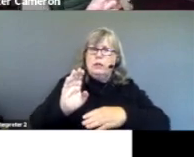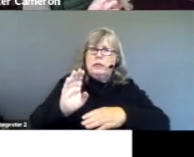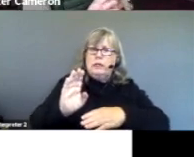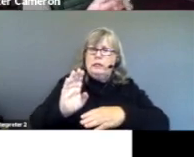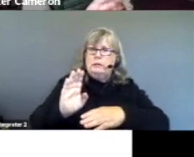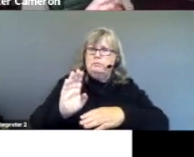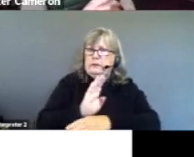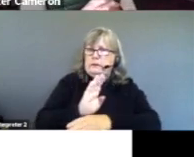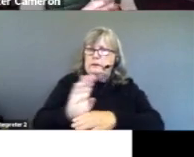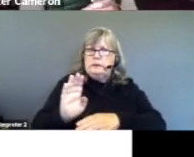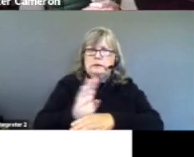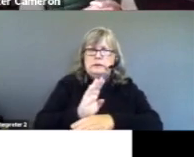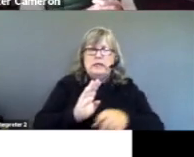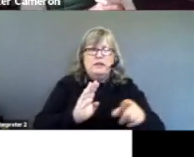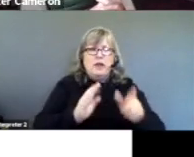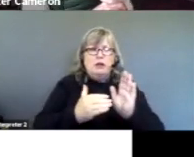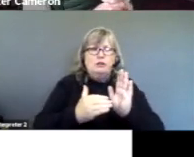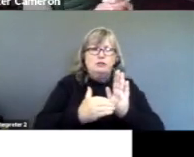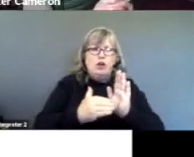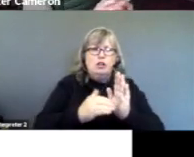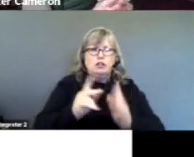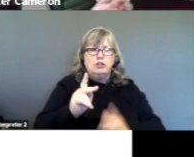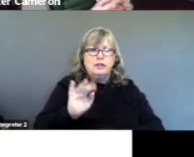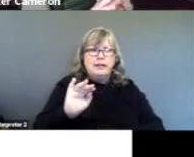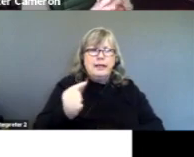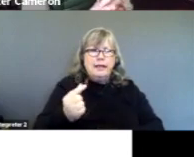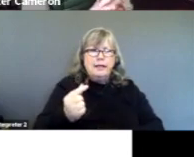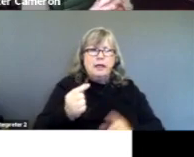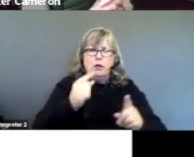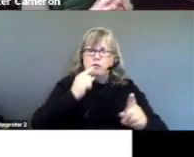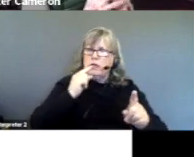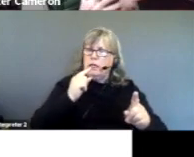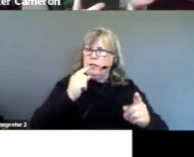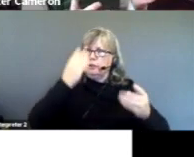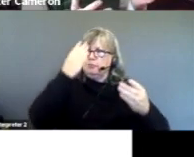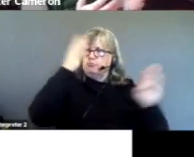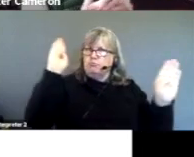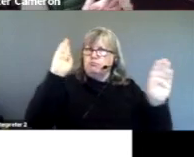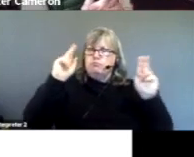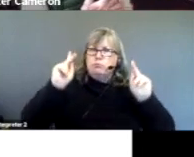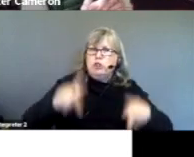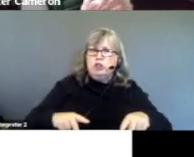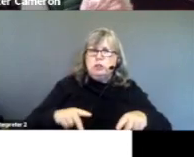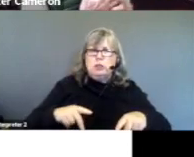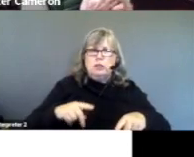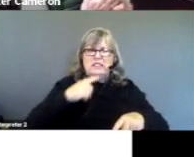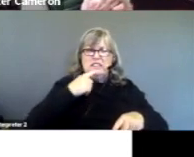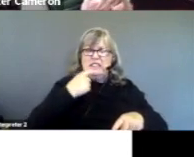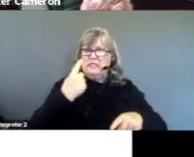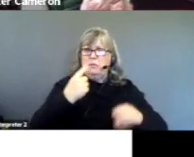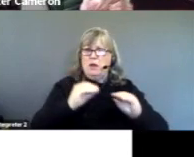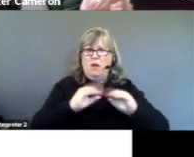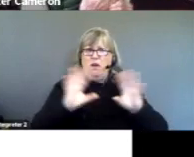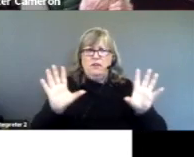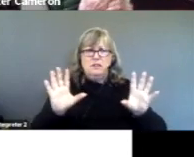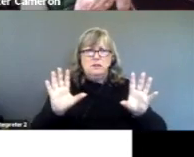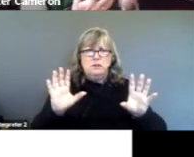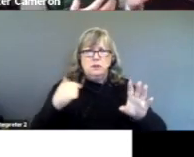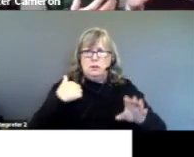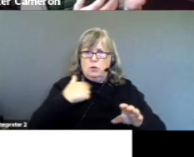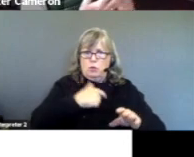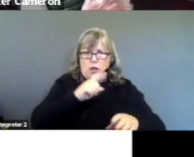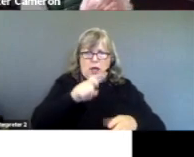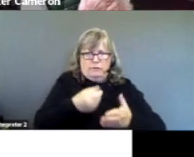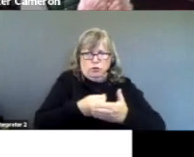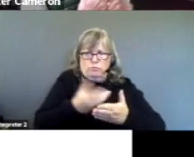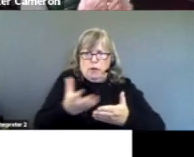back then, who was a progressive person who said, the obvious. We all have to shop every